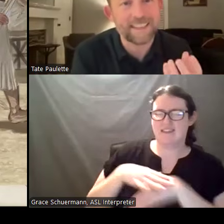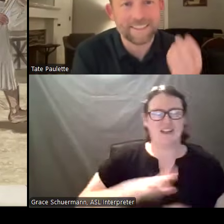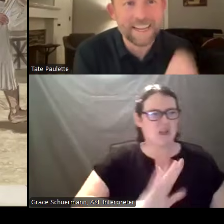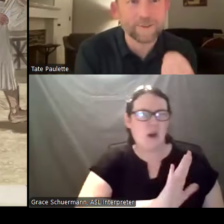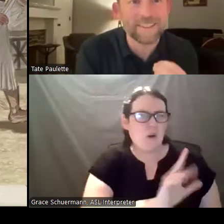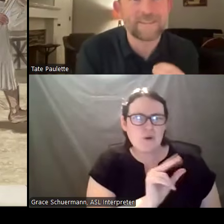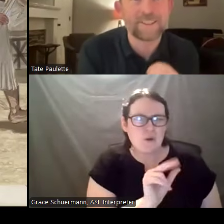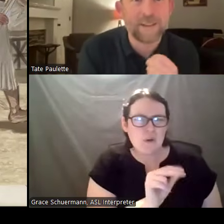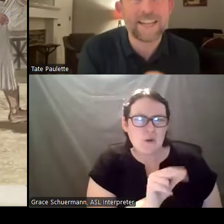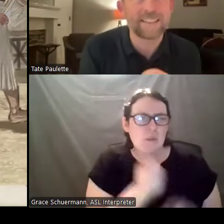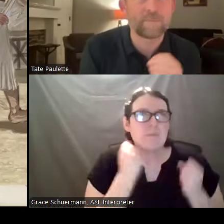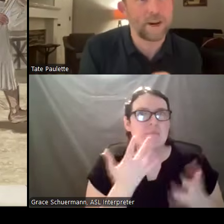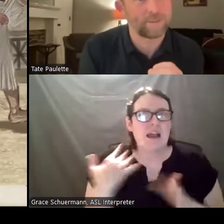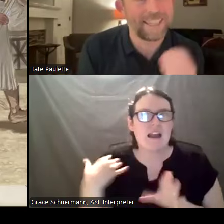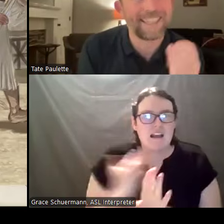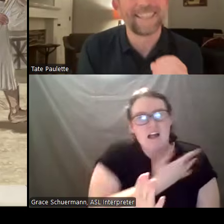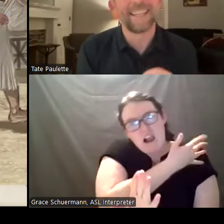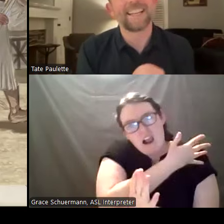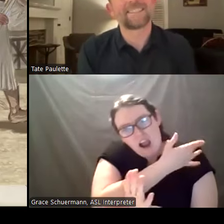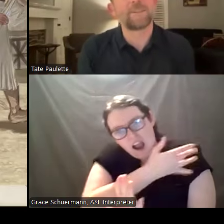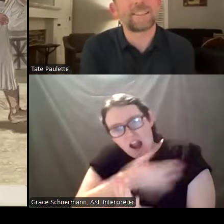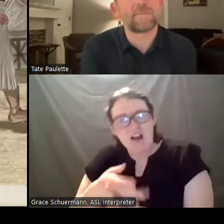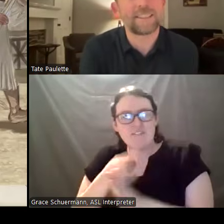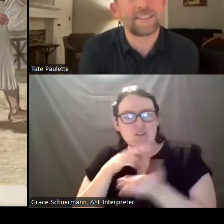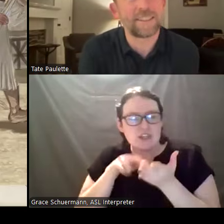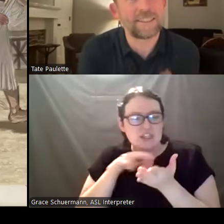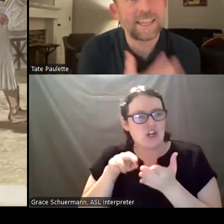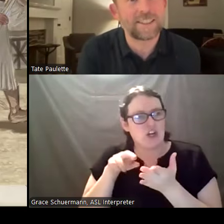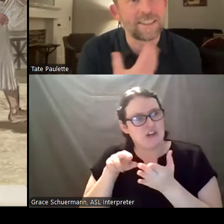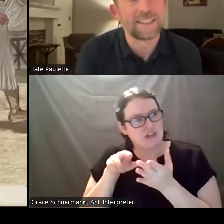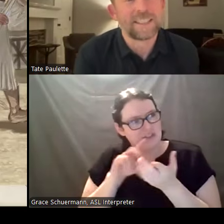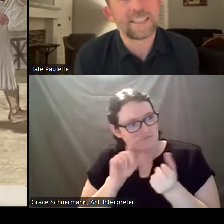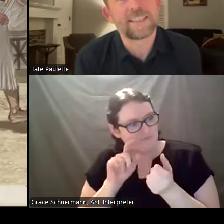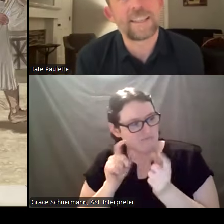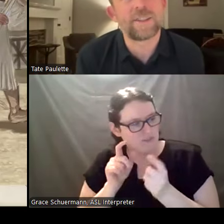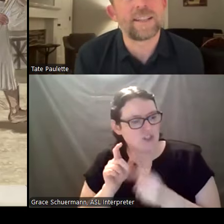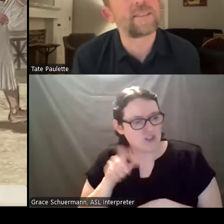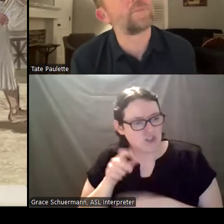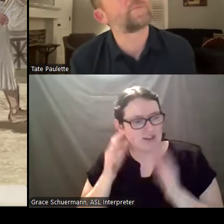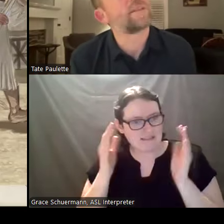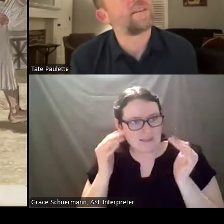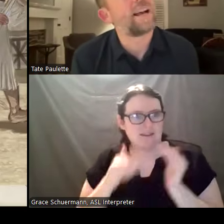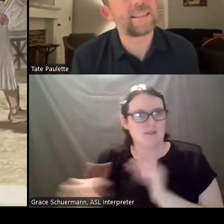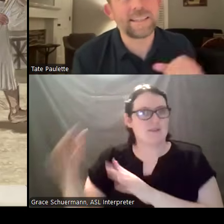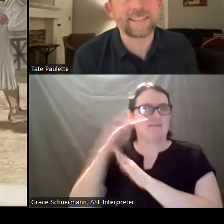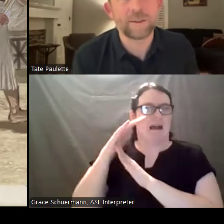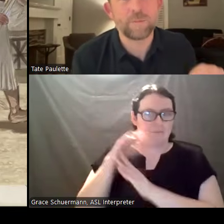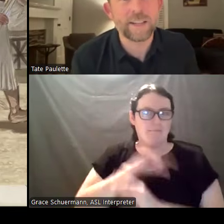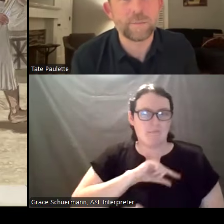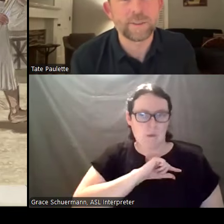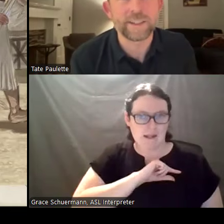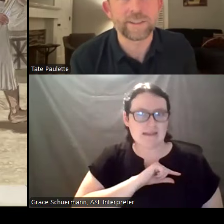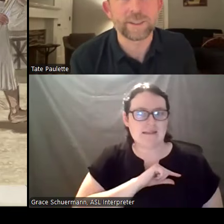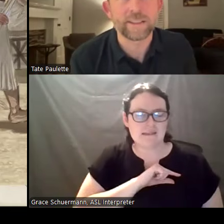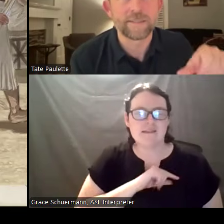This had like thousands of years behind it, probably." And so we should expect sophistication, et cetera. And so I think that's like wide